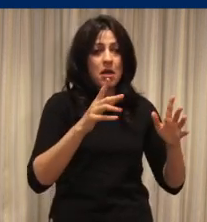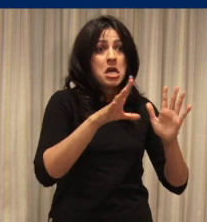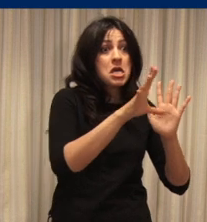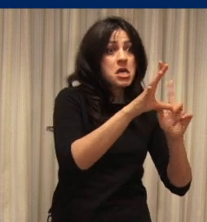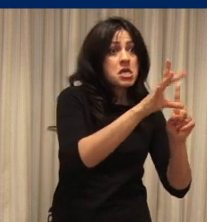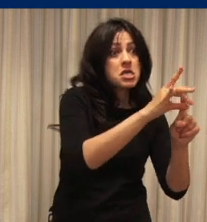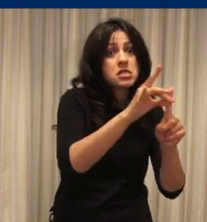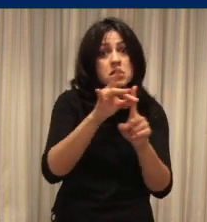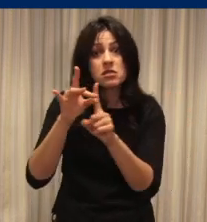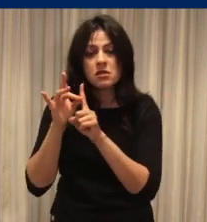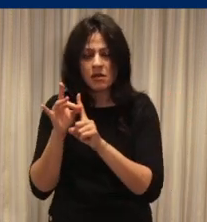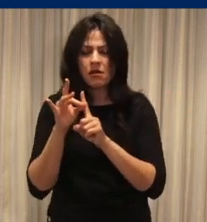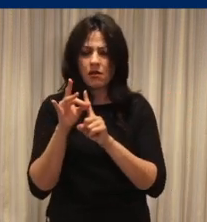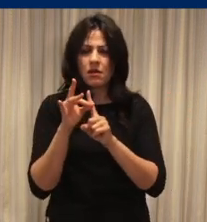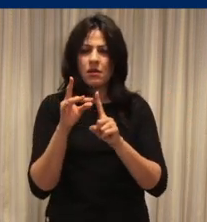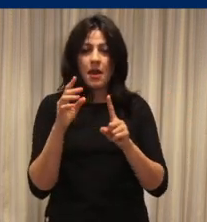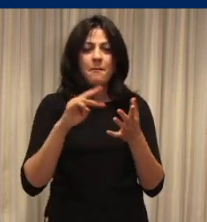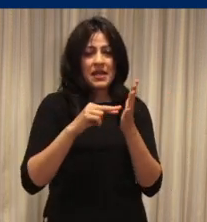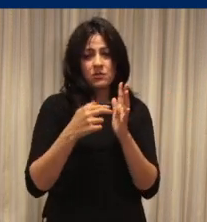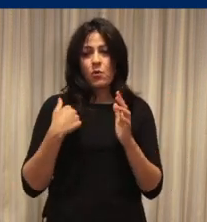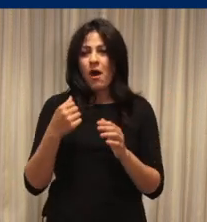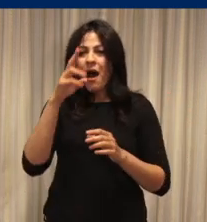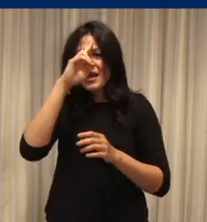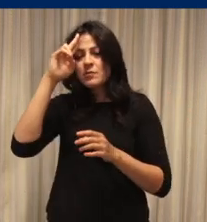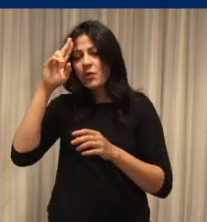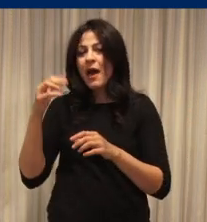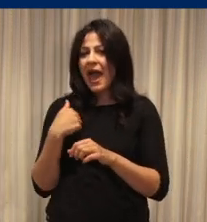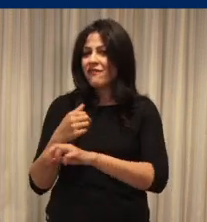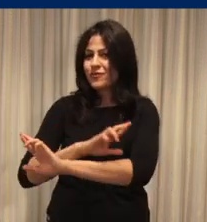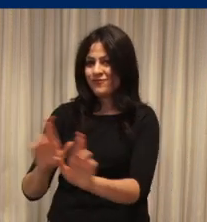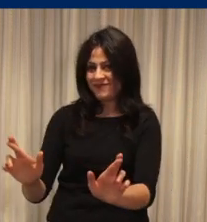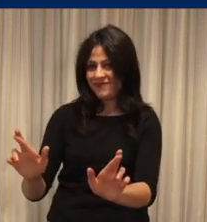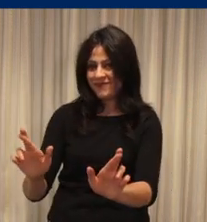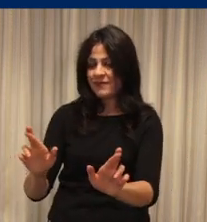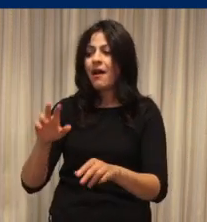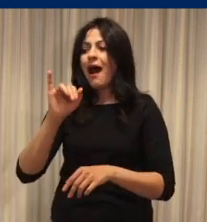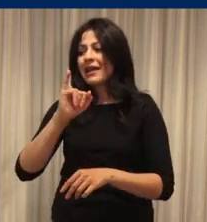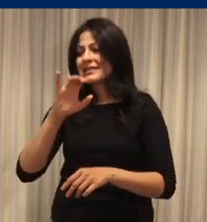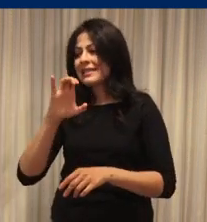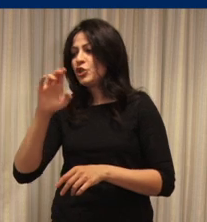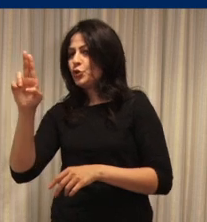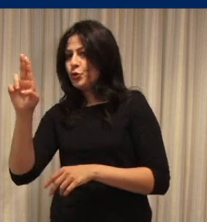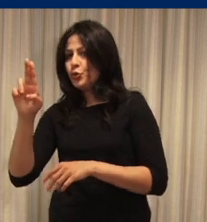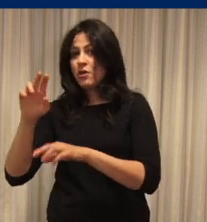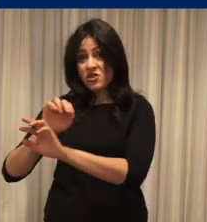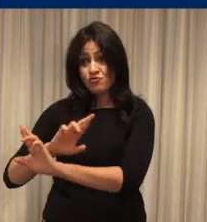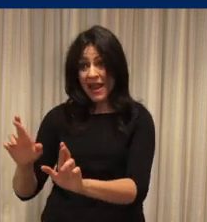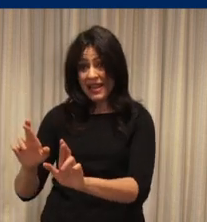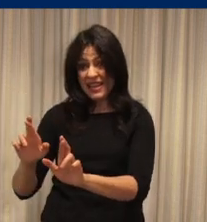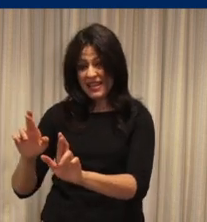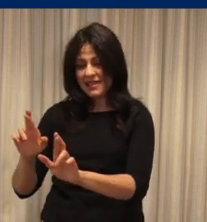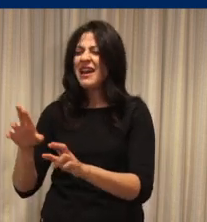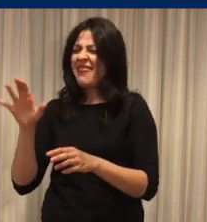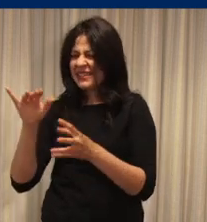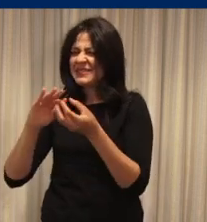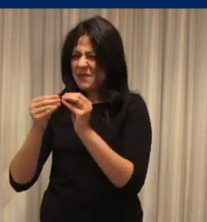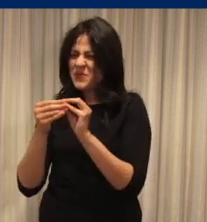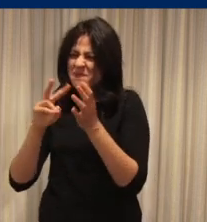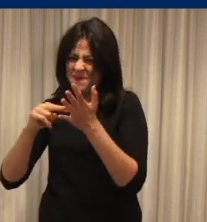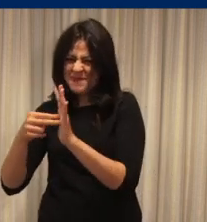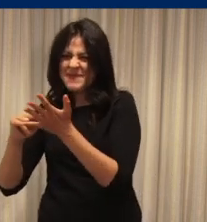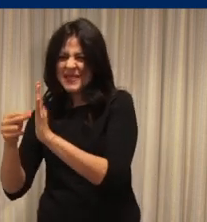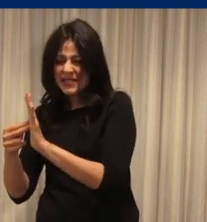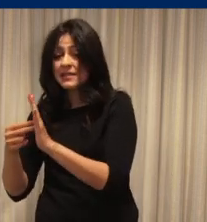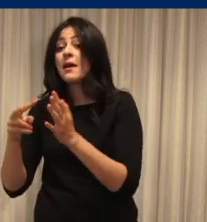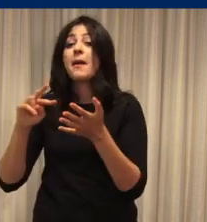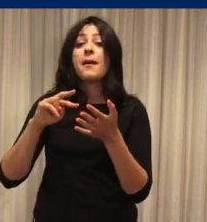we have extra capacity in our hospitals, hospital beds and ICU beds. So that's really what those metrics are about. Worst